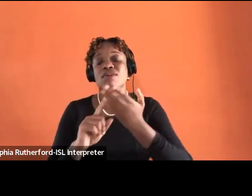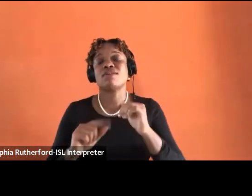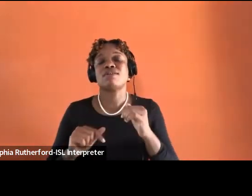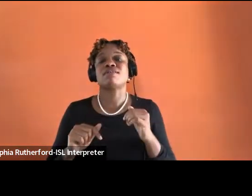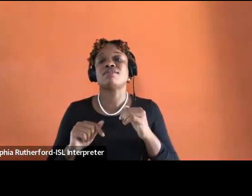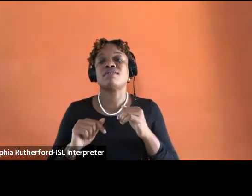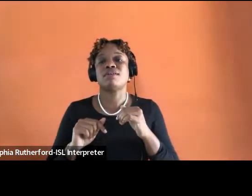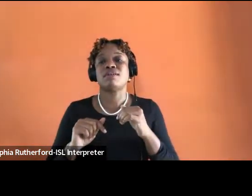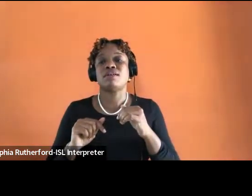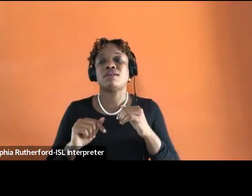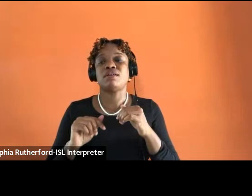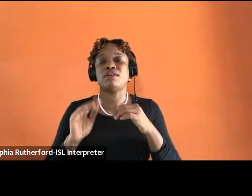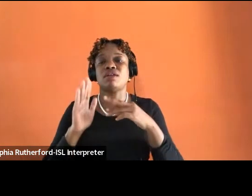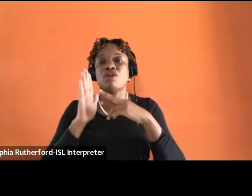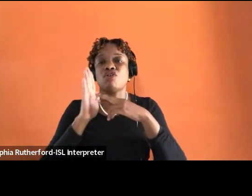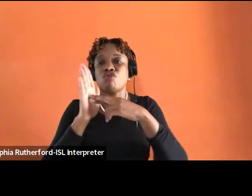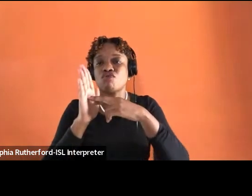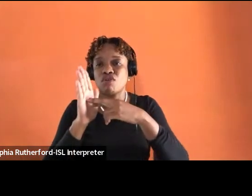issues of